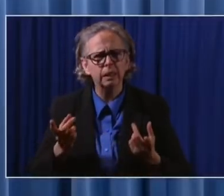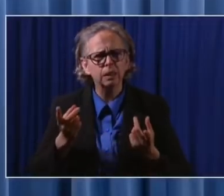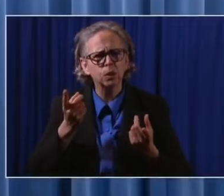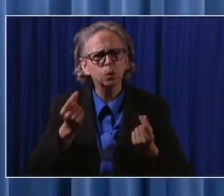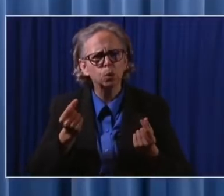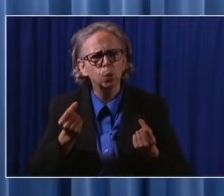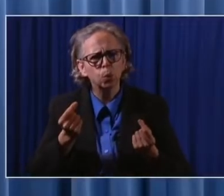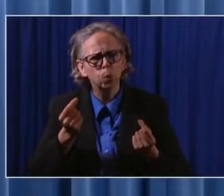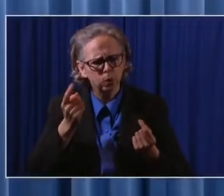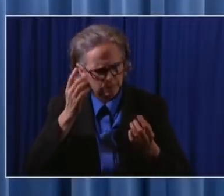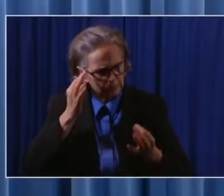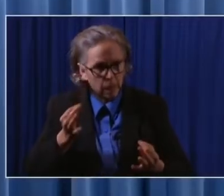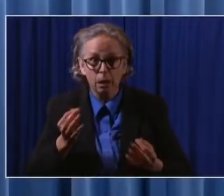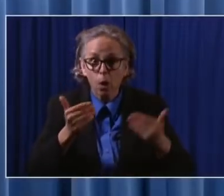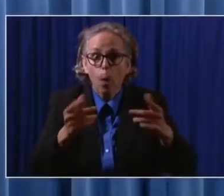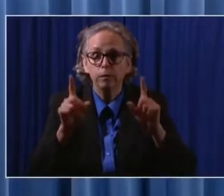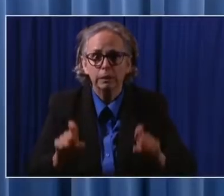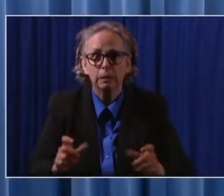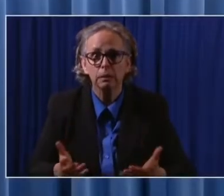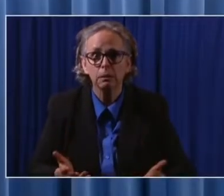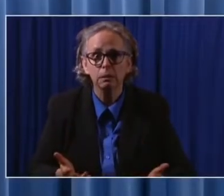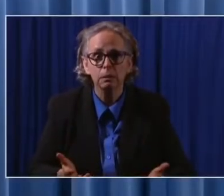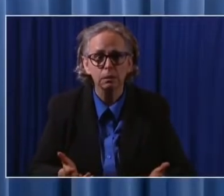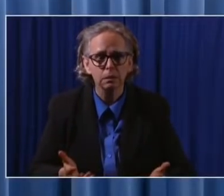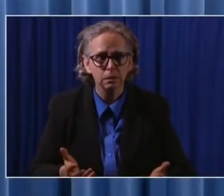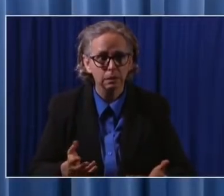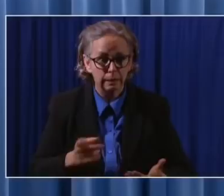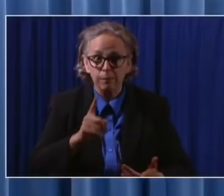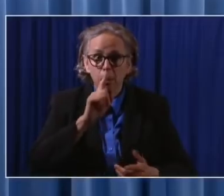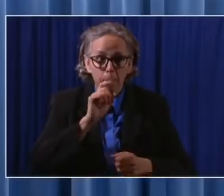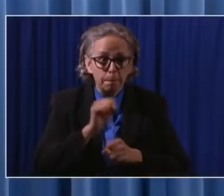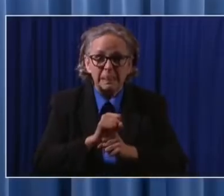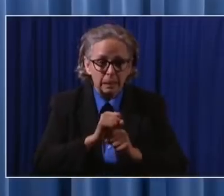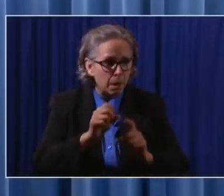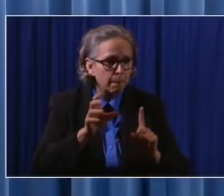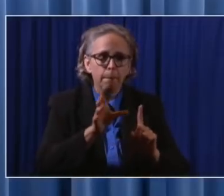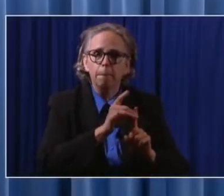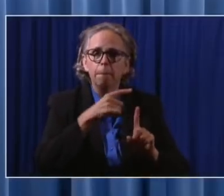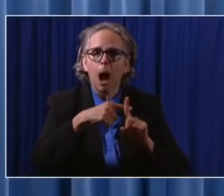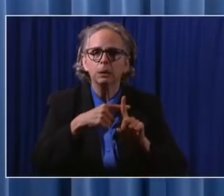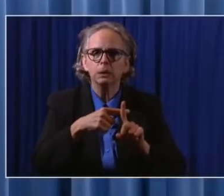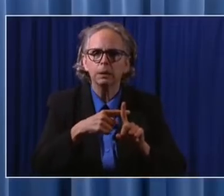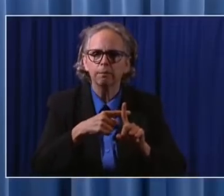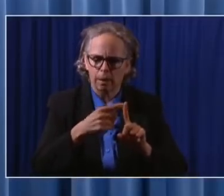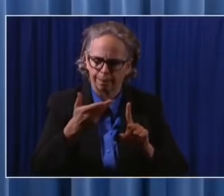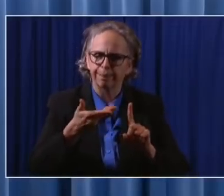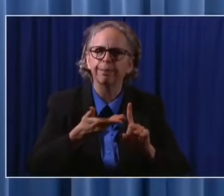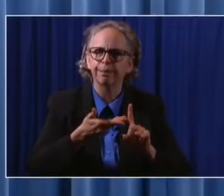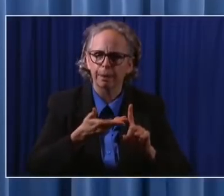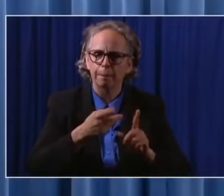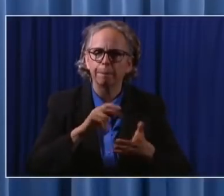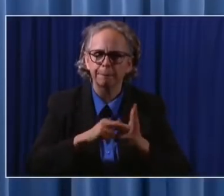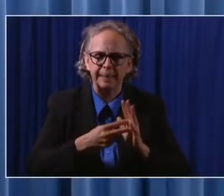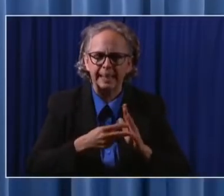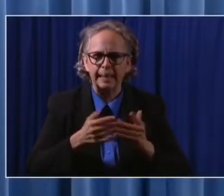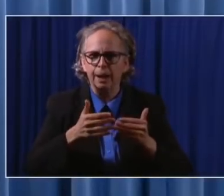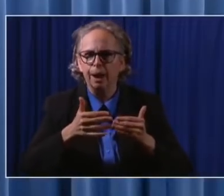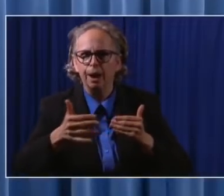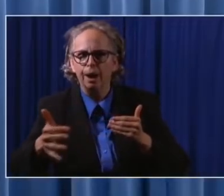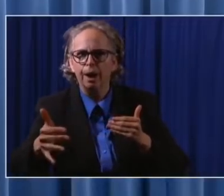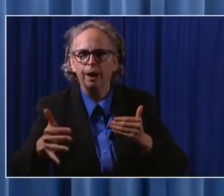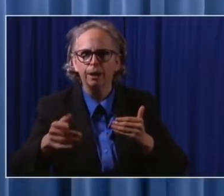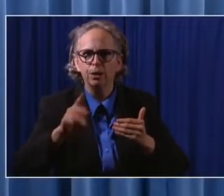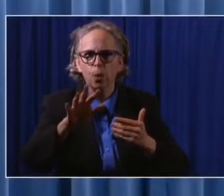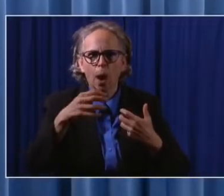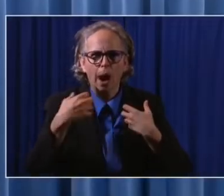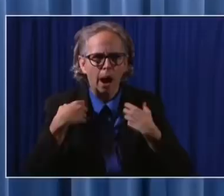is to be tested. If in fact you are, then try to figure out how to alert, and the health